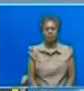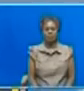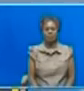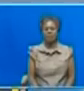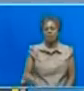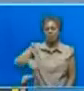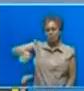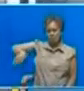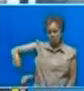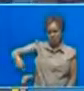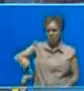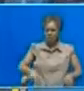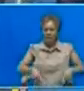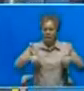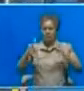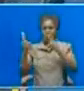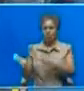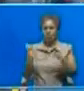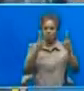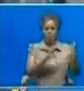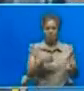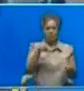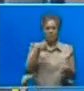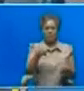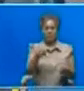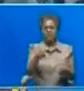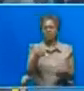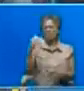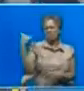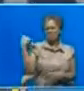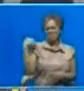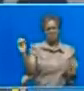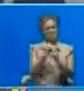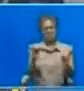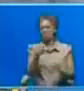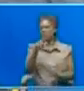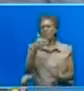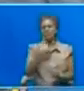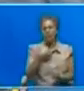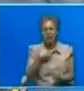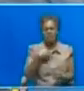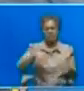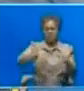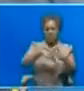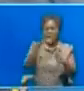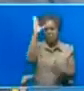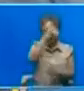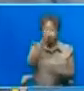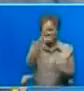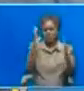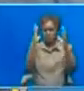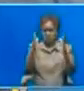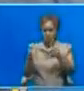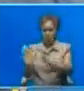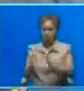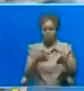In Morocco, life is going on as normal, with residents not appearing bothered by the fact that the Northern African country missed out on a huge